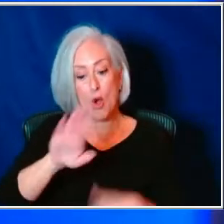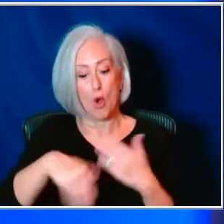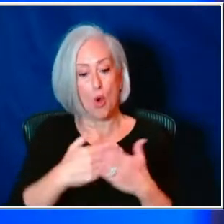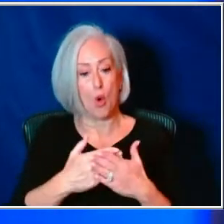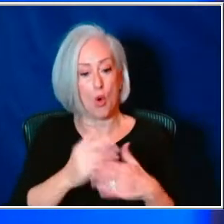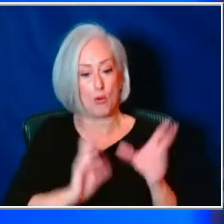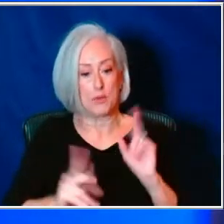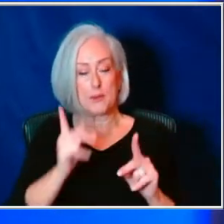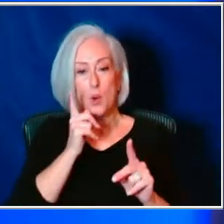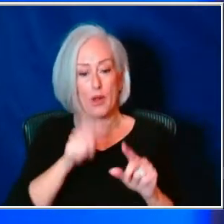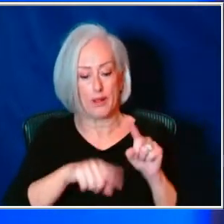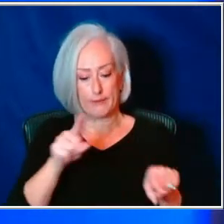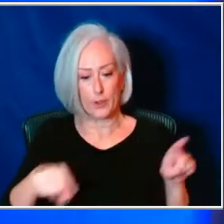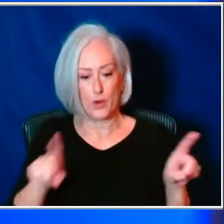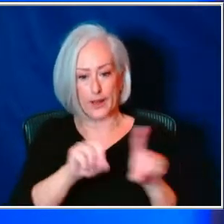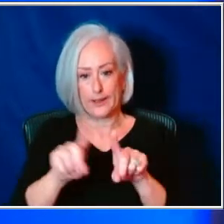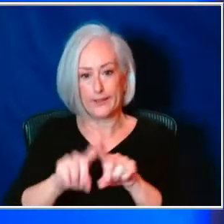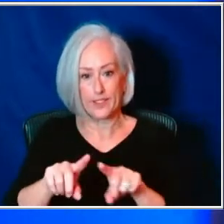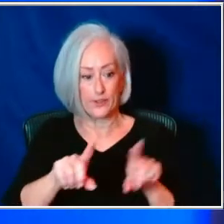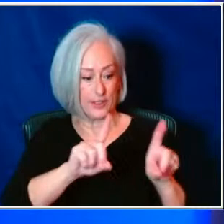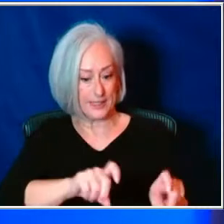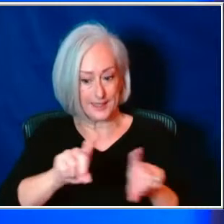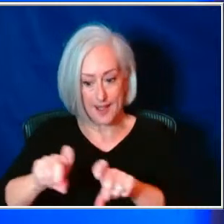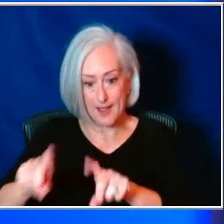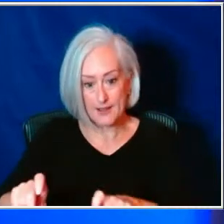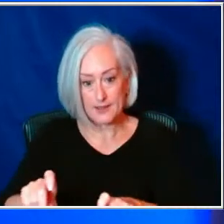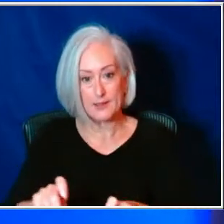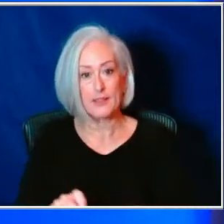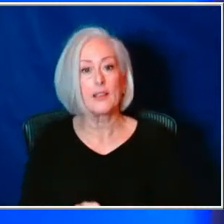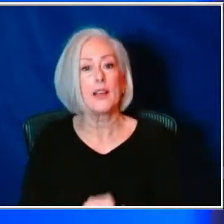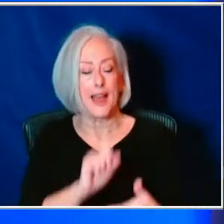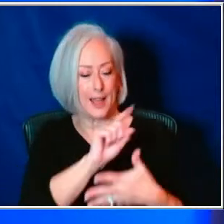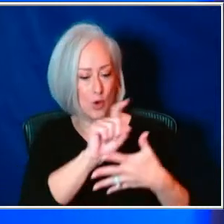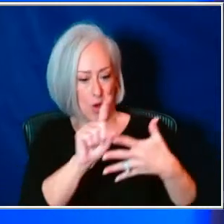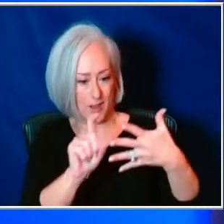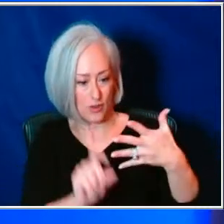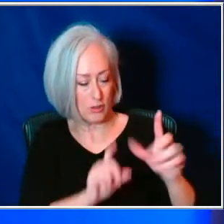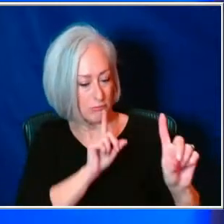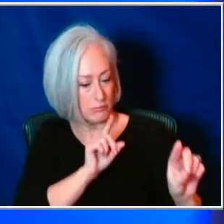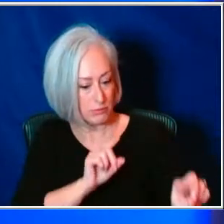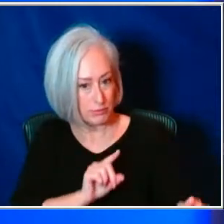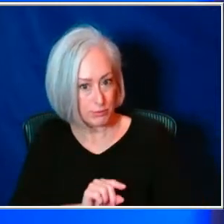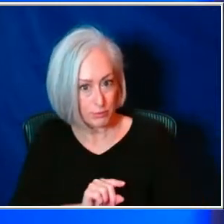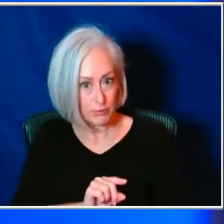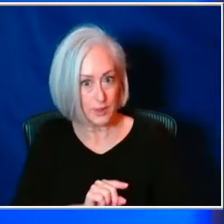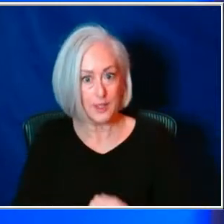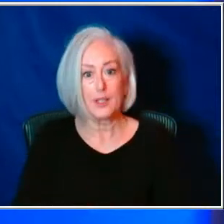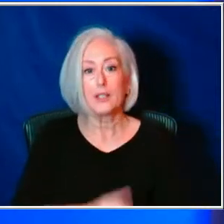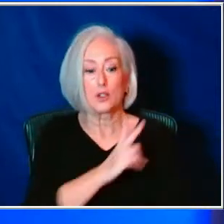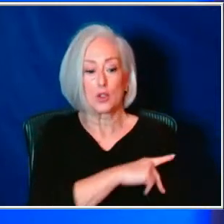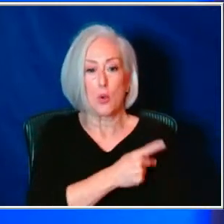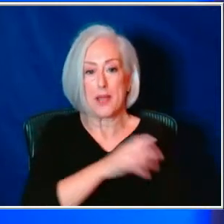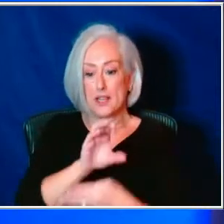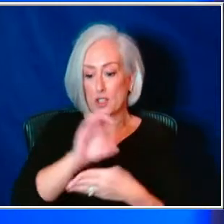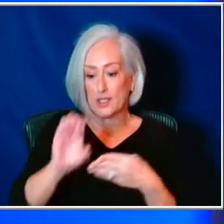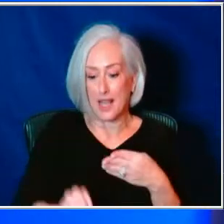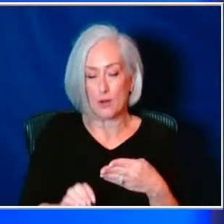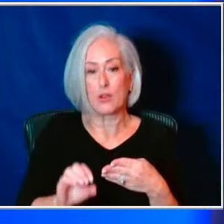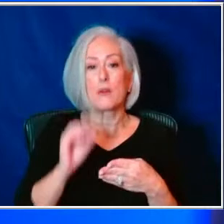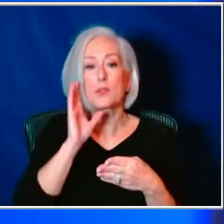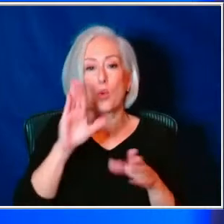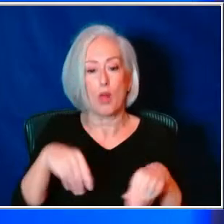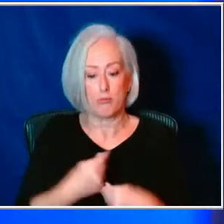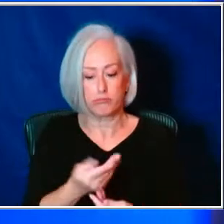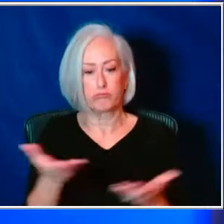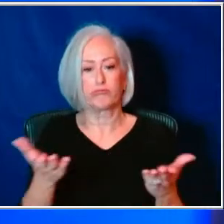tests and questionnaires administered to them. So patient-reported outcomes will be administered to all participants, and these are meant